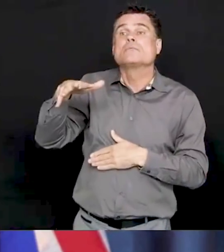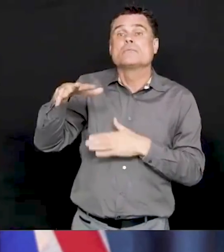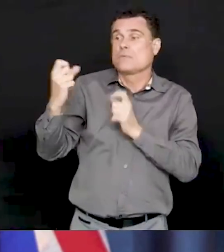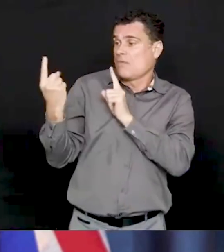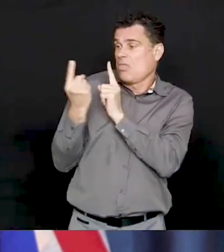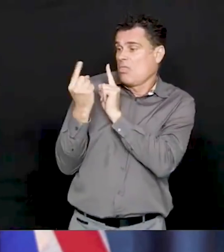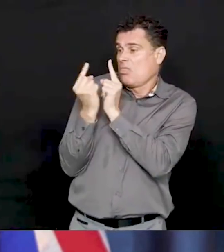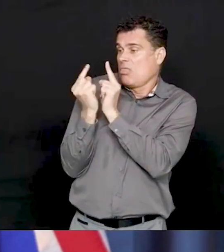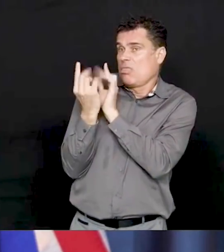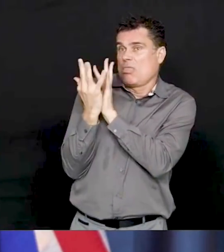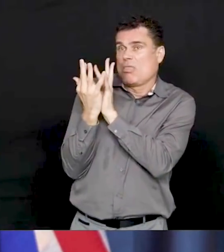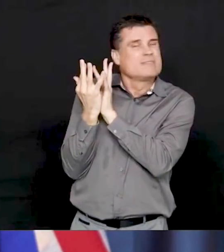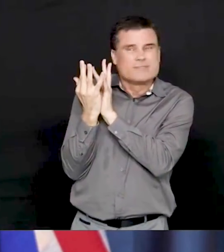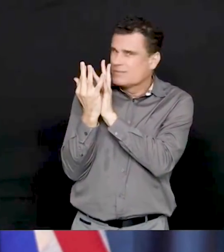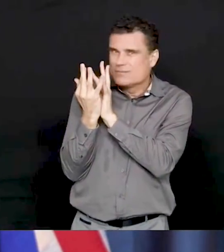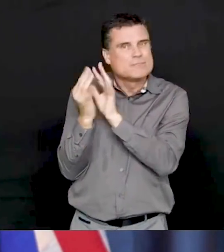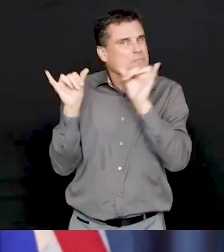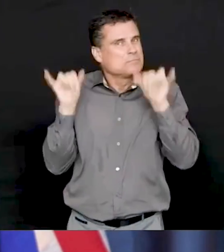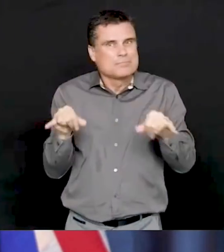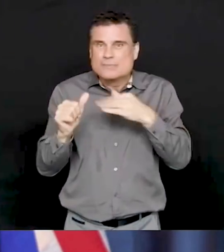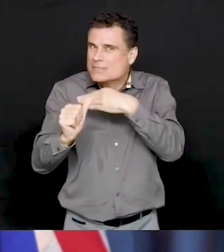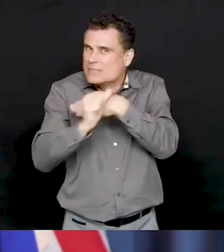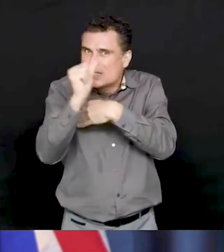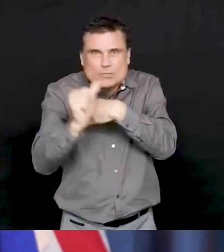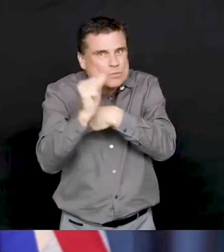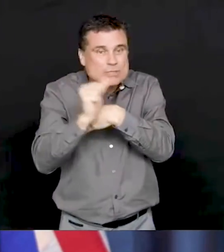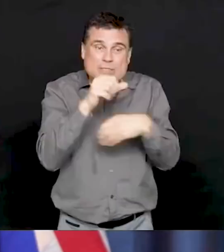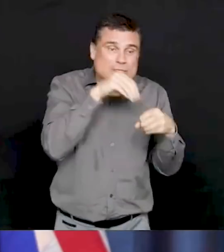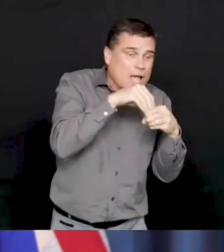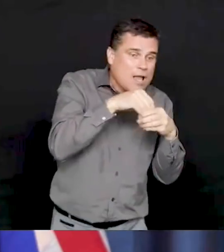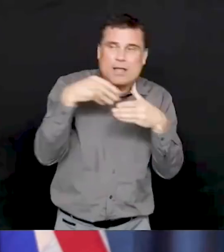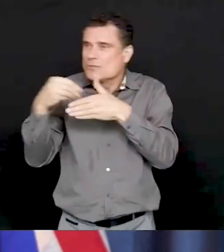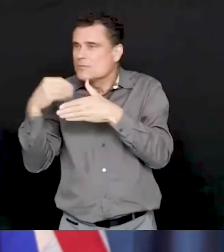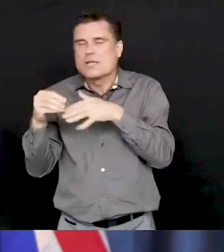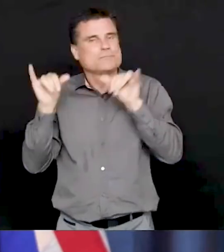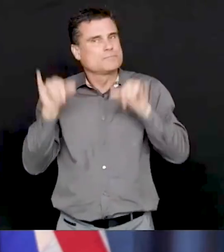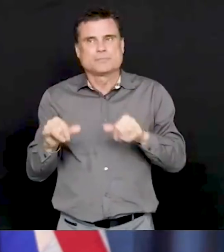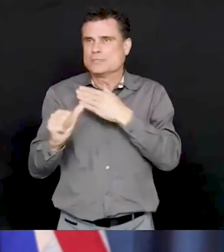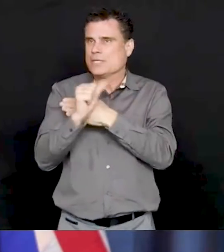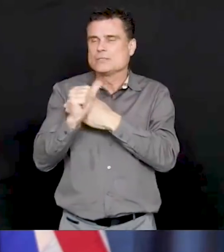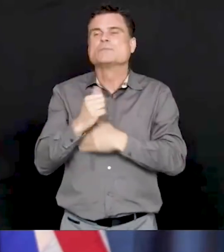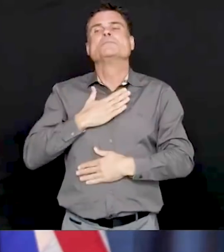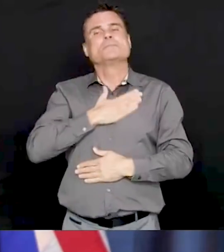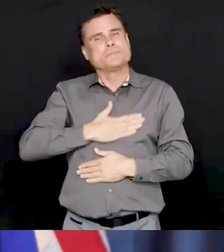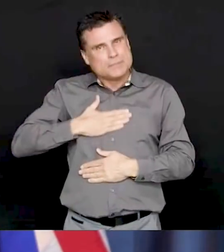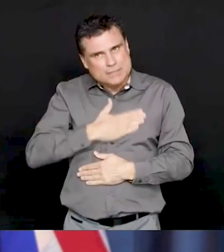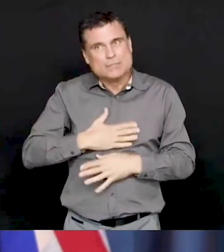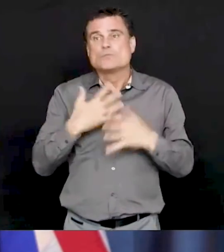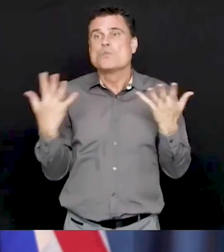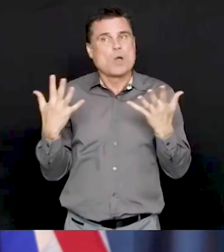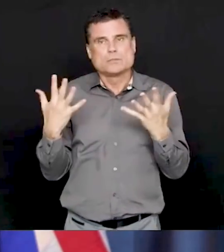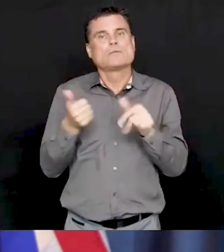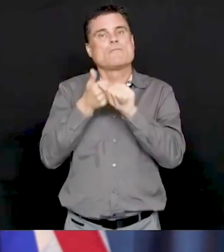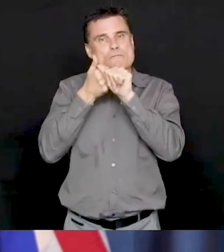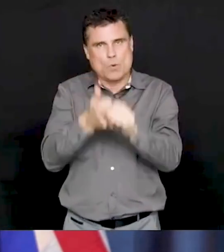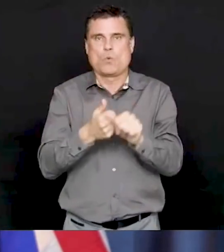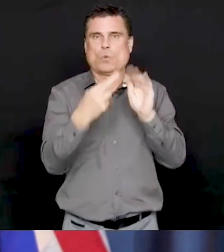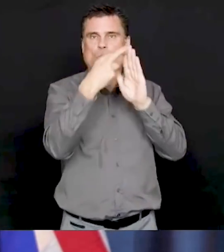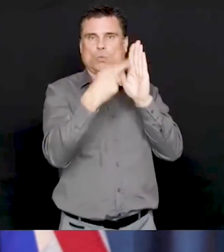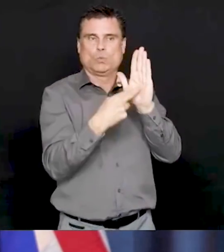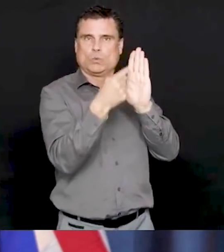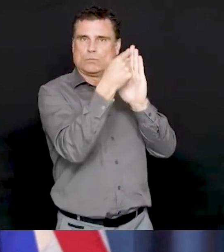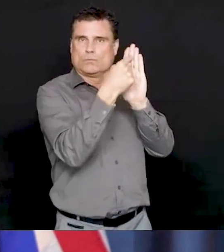can break those chains of transmission in our communities, in our families. In terms of our